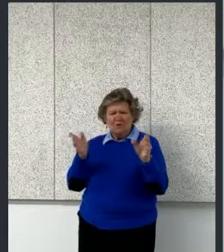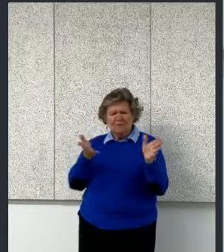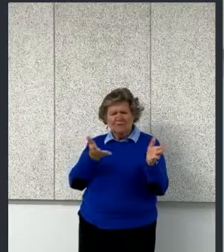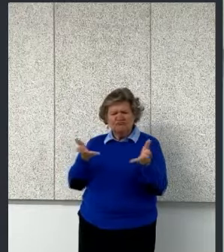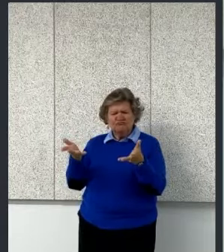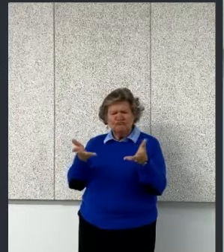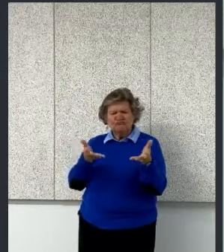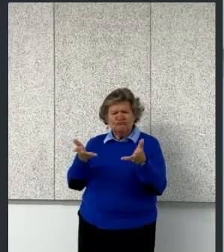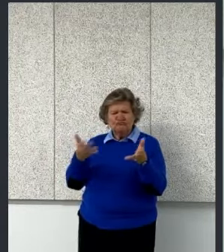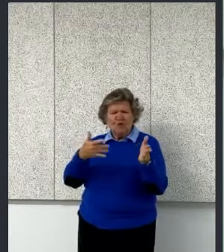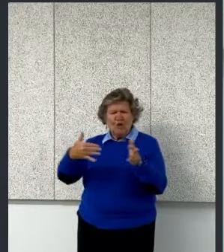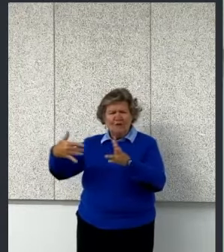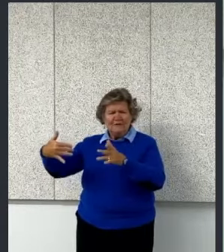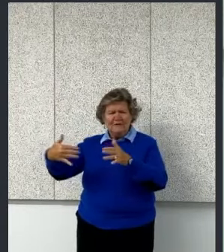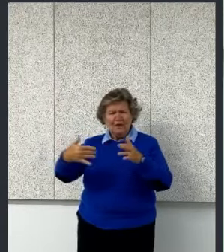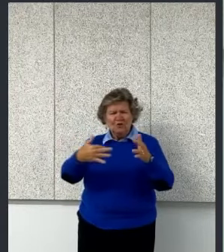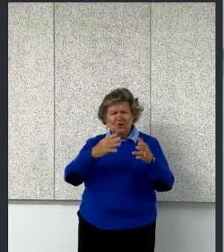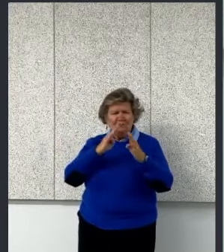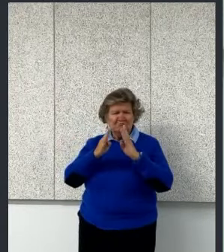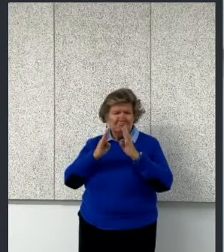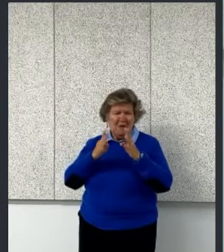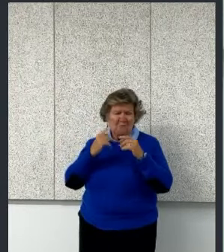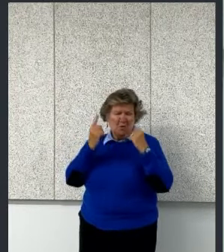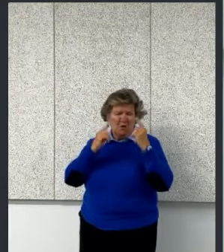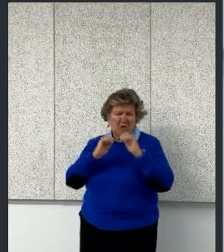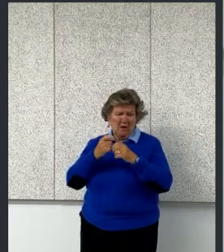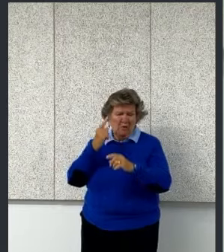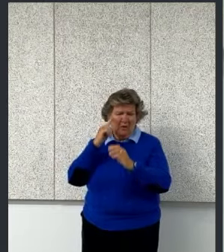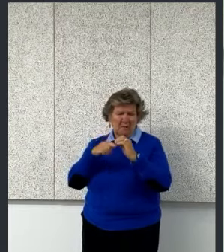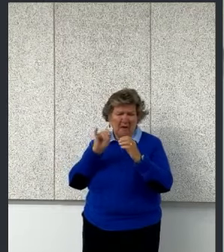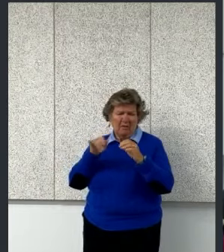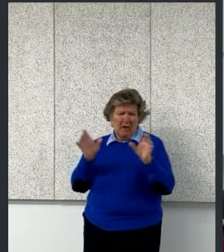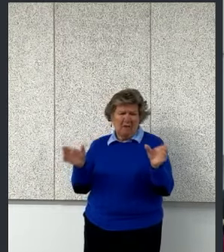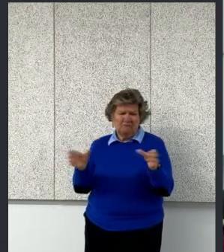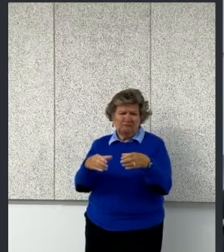conversation, and I wonder how you think about that in your practices.